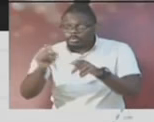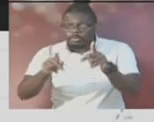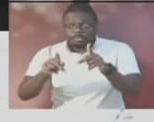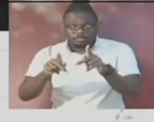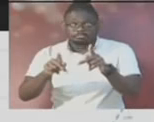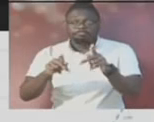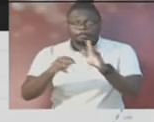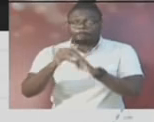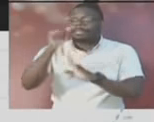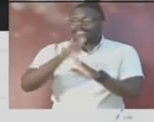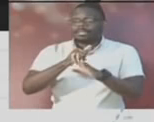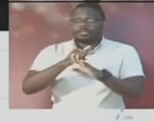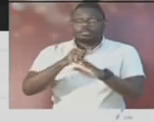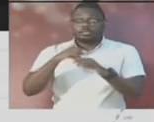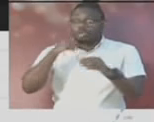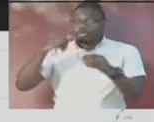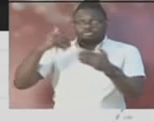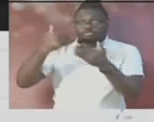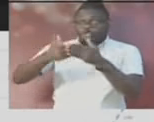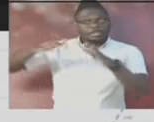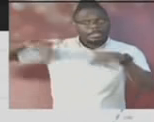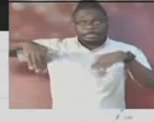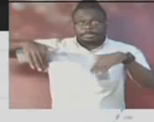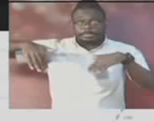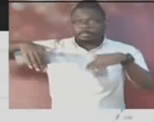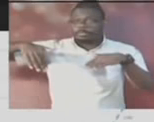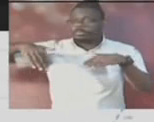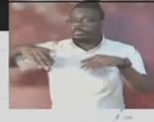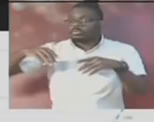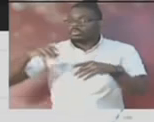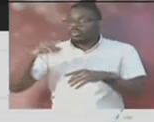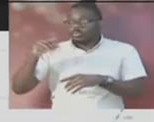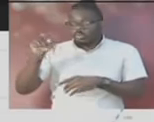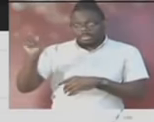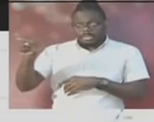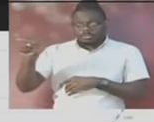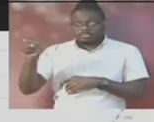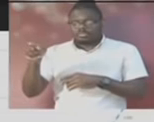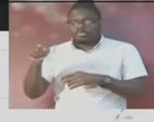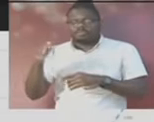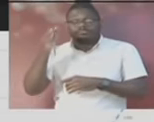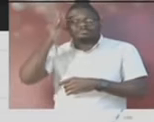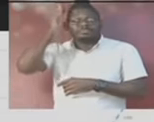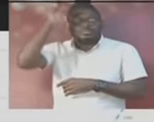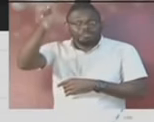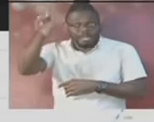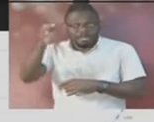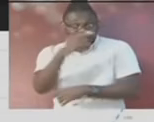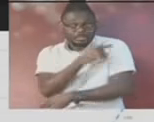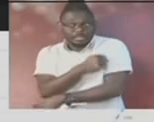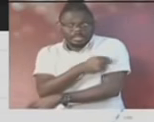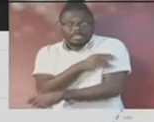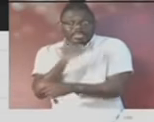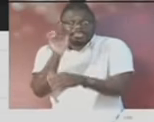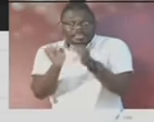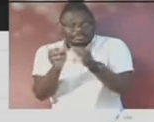for the projected hospitalizations, we're seeing where that line representing the 542 cases